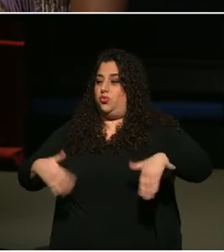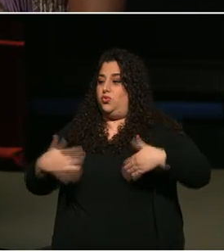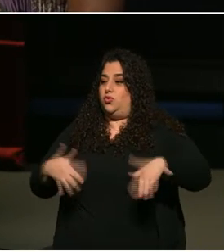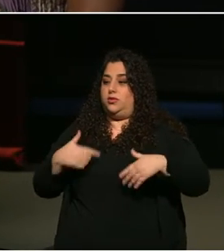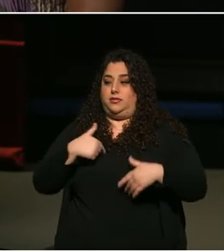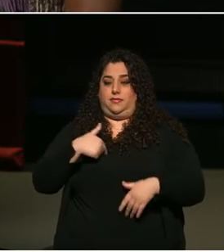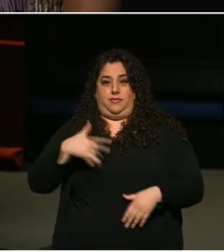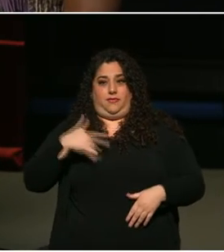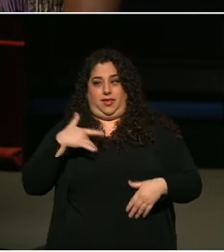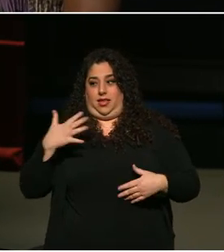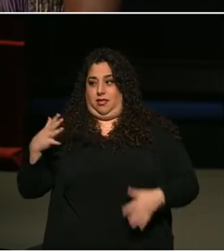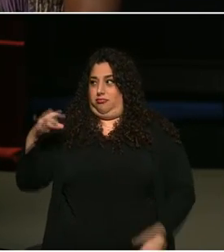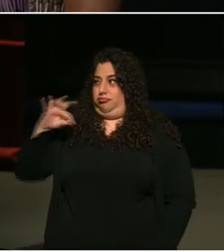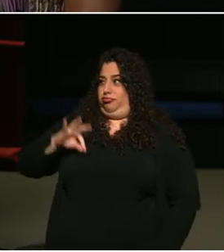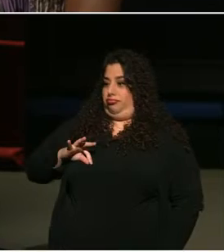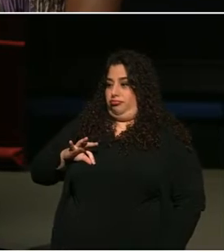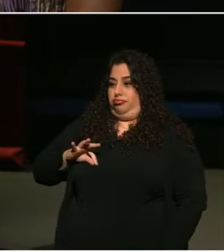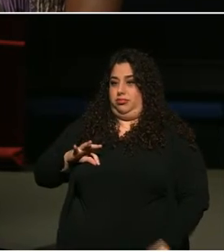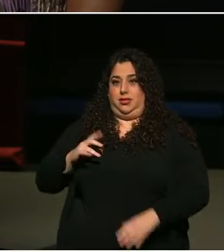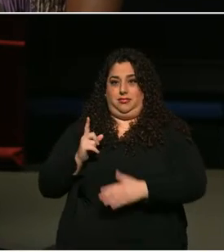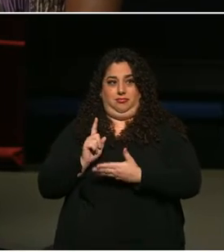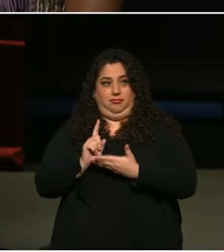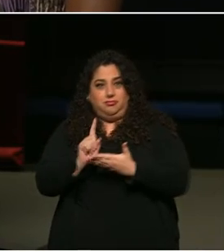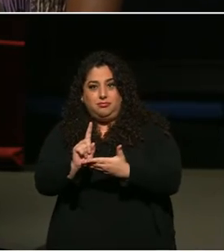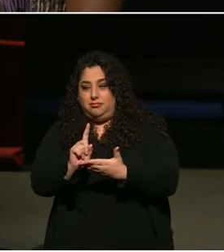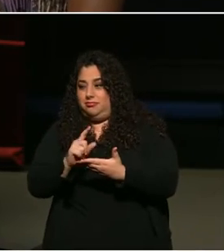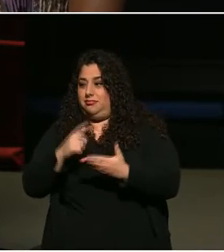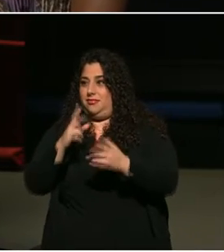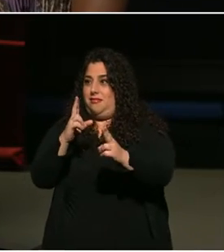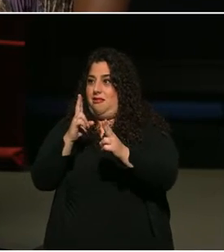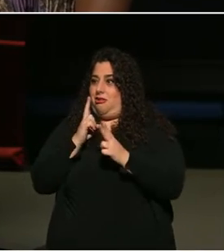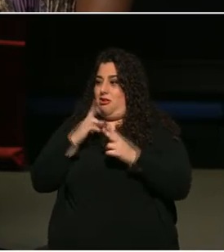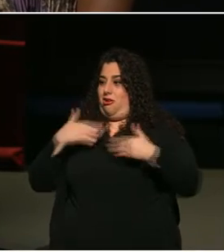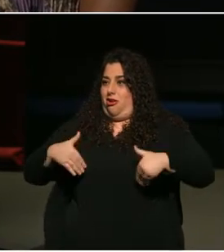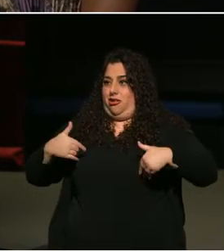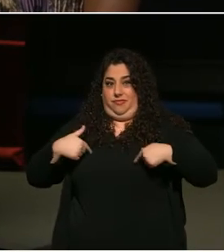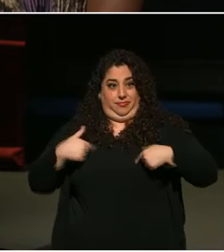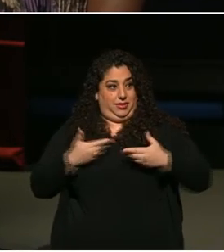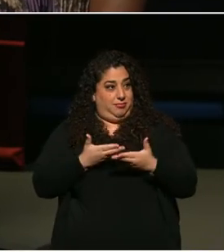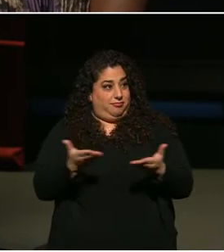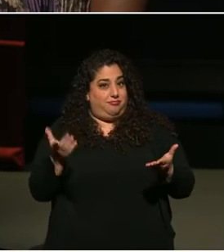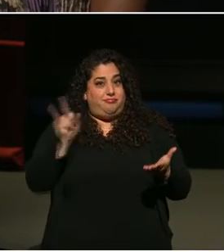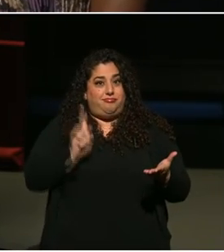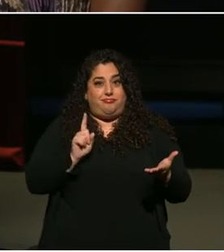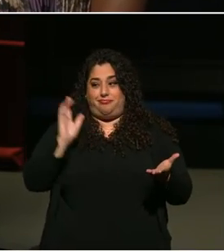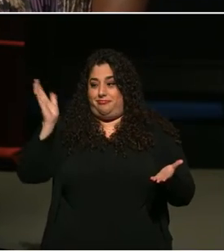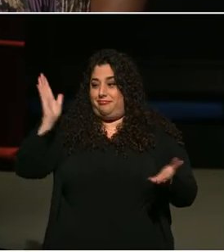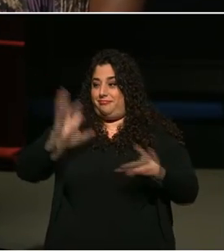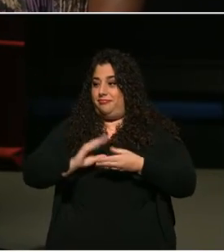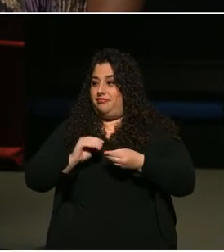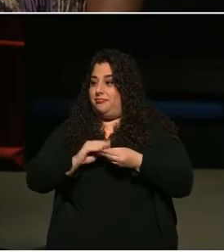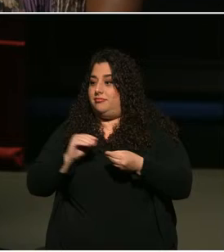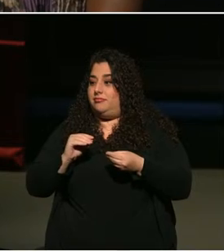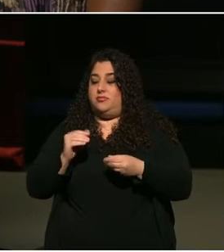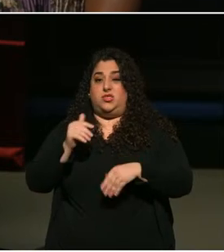And we know this is the night for Sacheen.